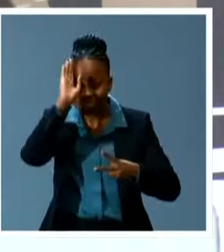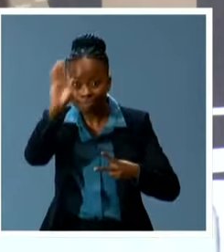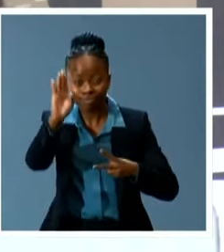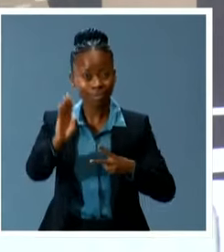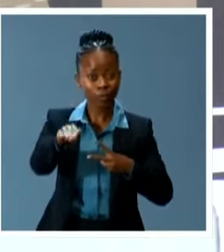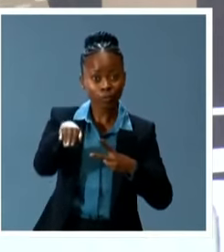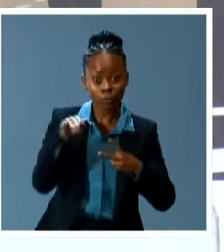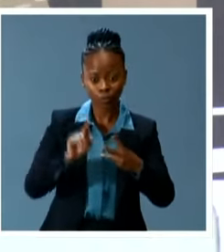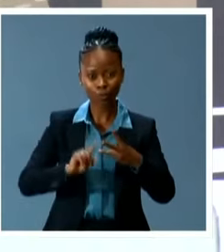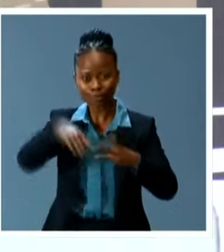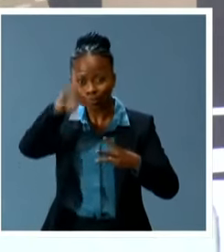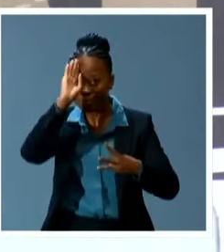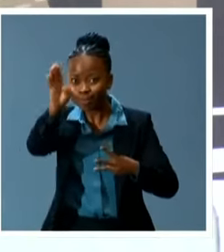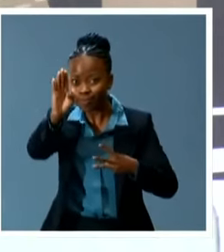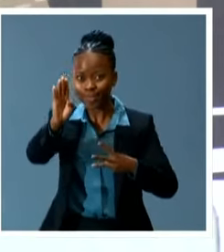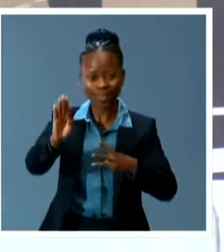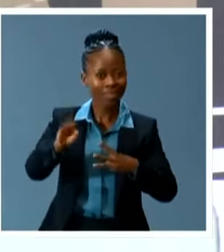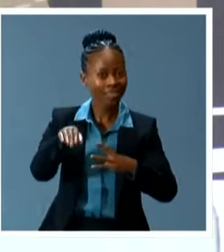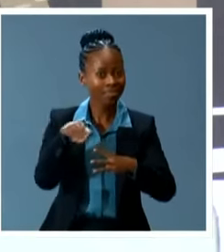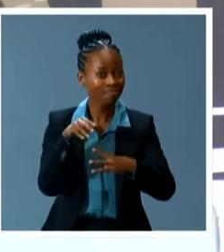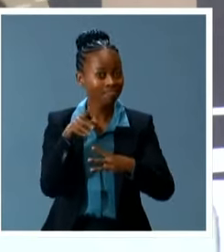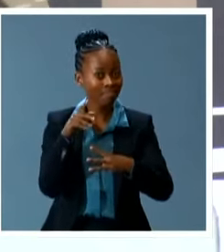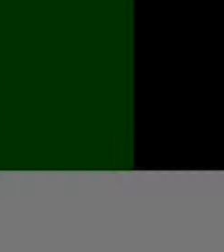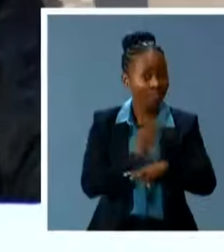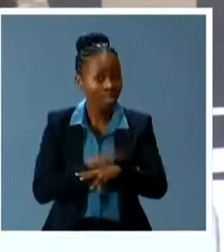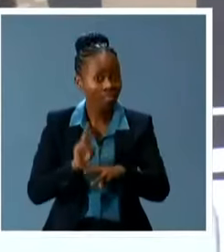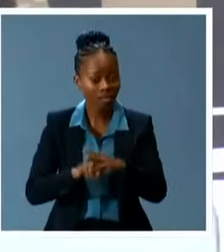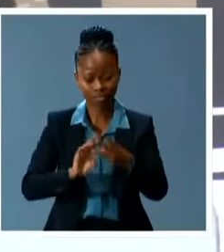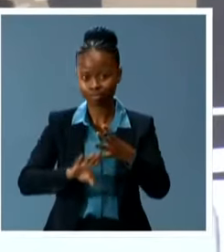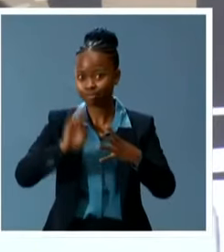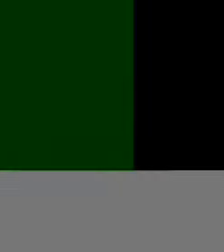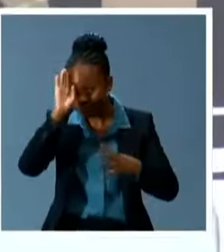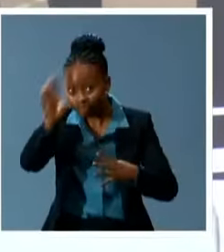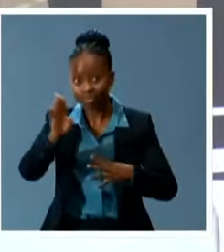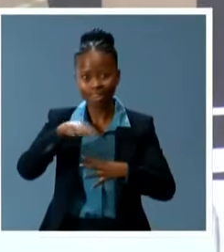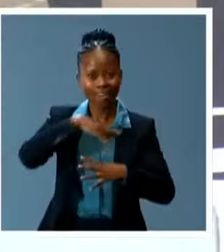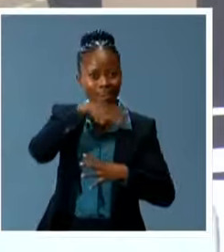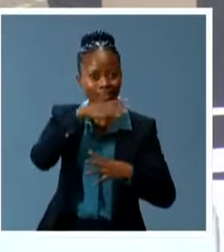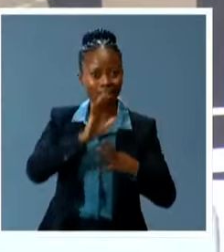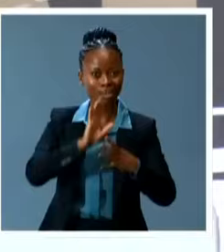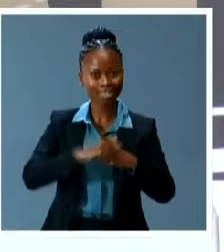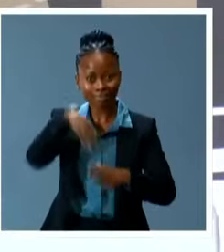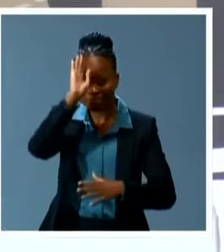Tobela, Dumelang, Lochani, Khuyedah,